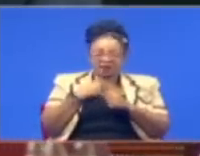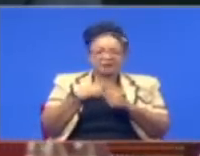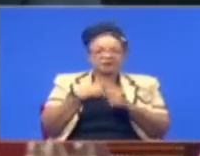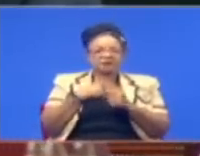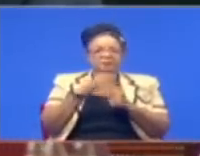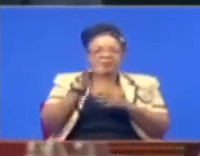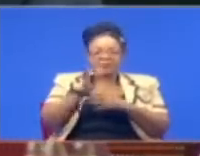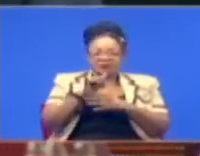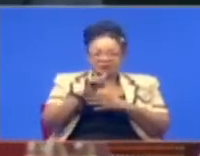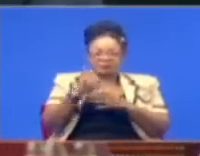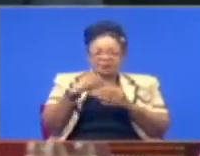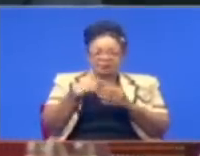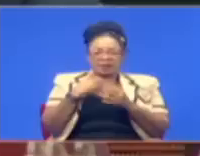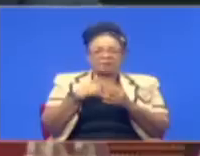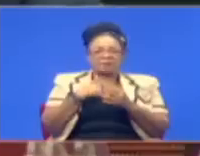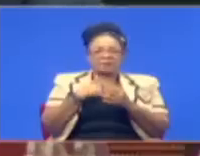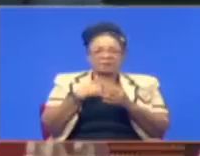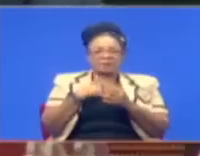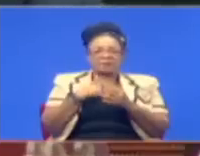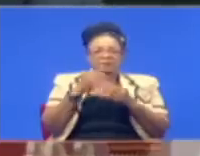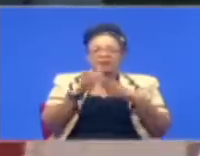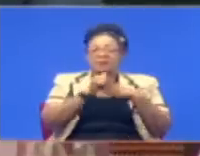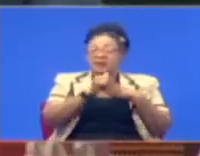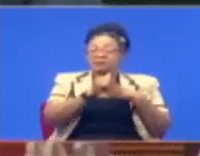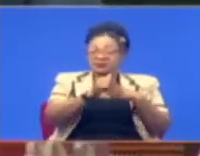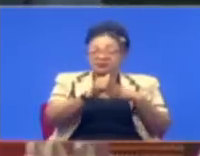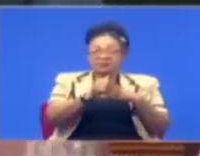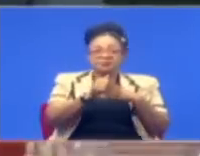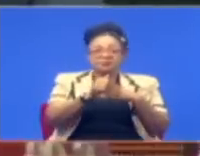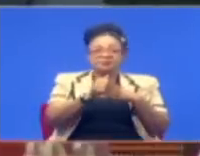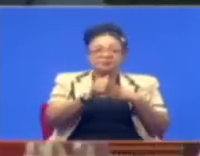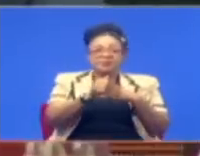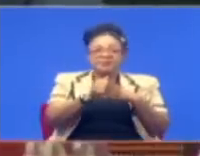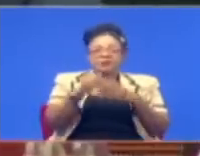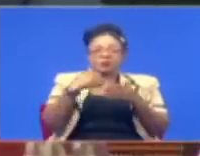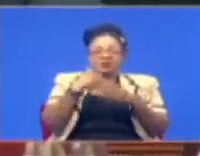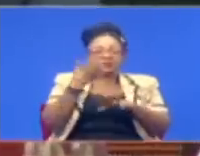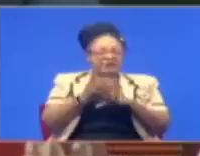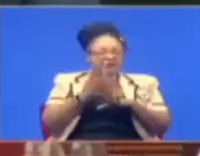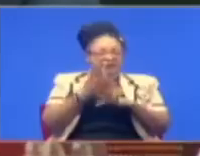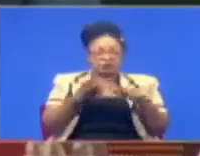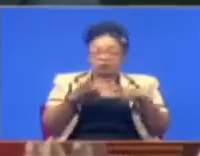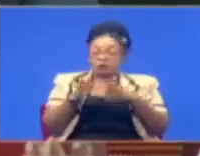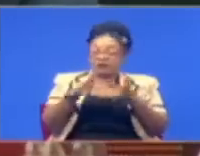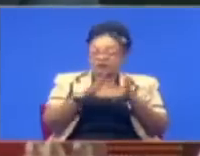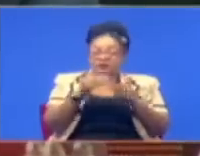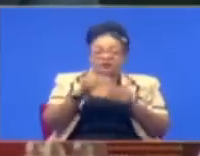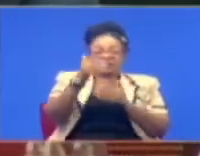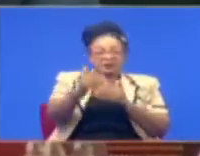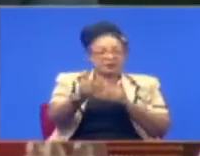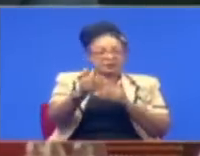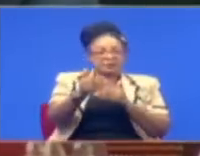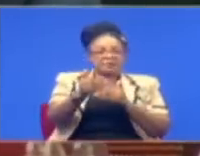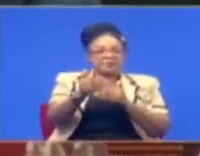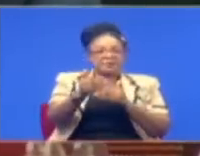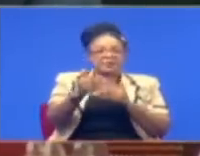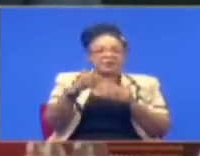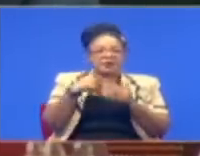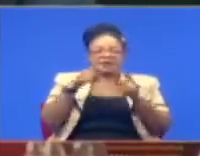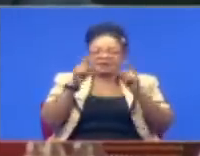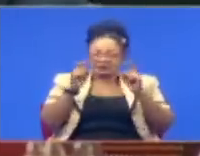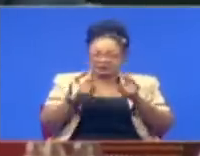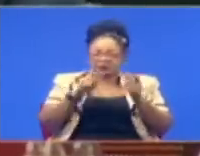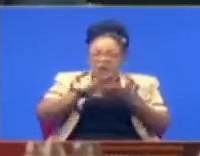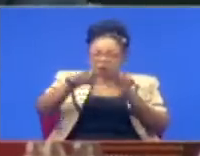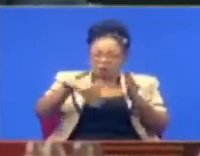I am a captain. I'm handicapped. And there are difficult winds ahead, difficult storms ahead. I need all hands